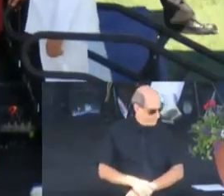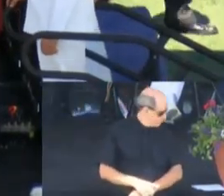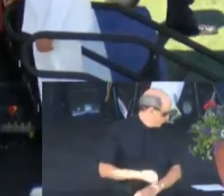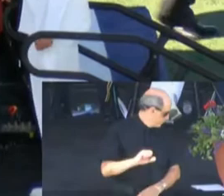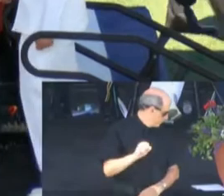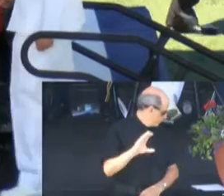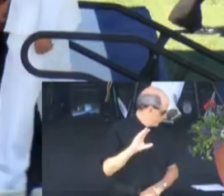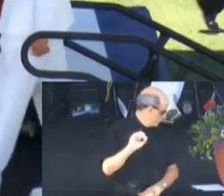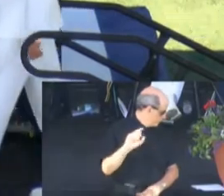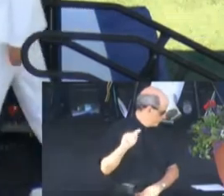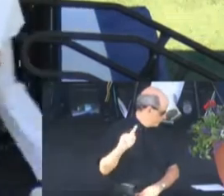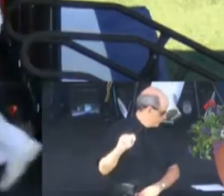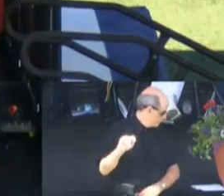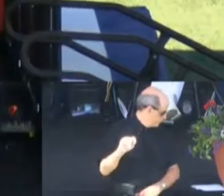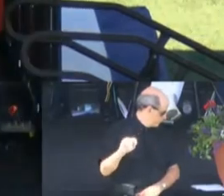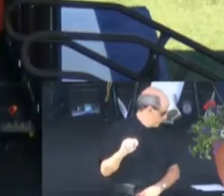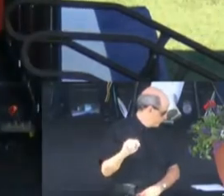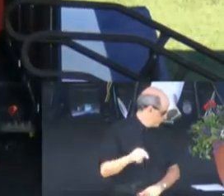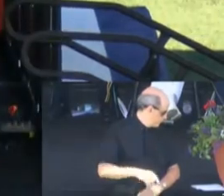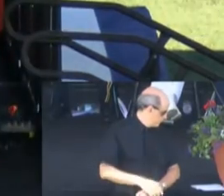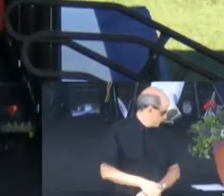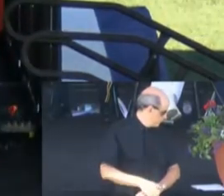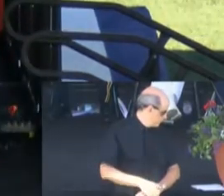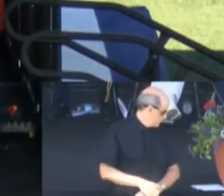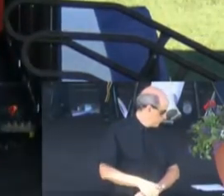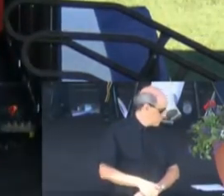Scott Ray Aram Johnston.